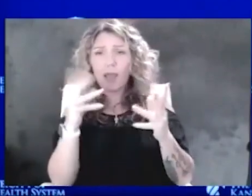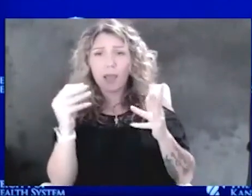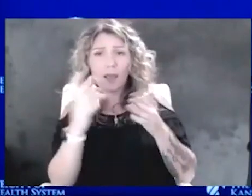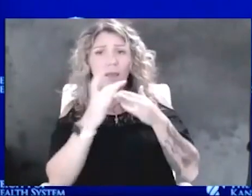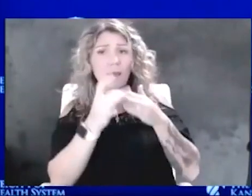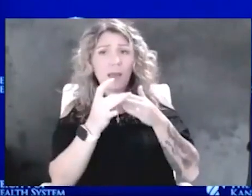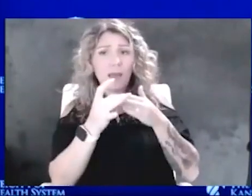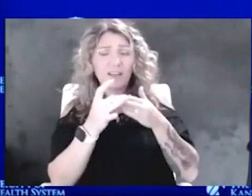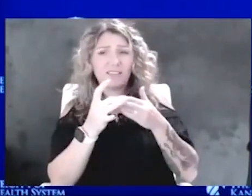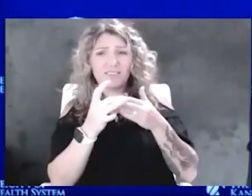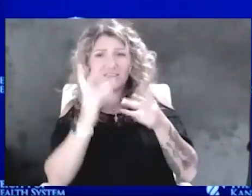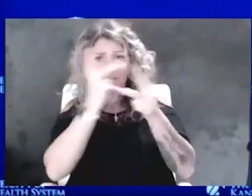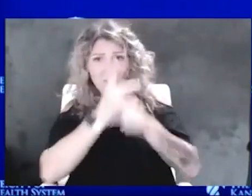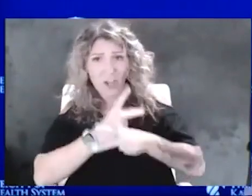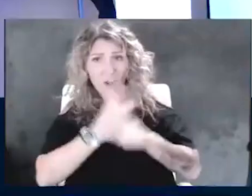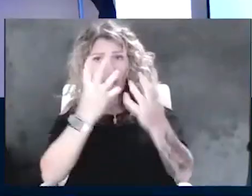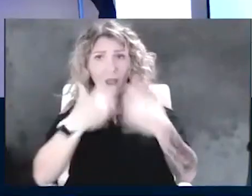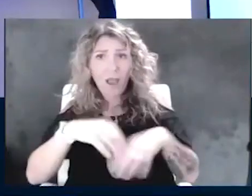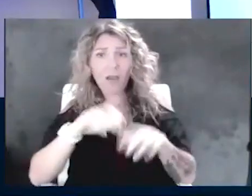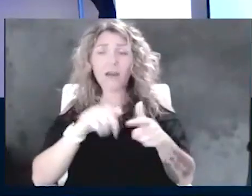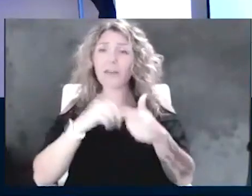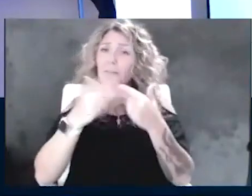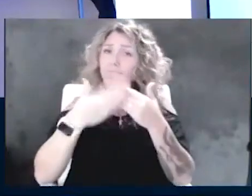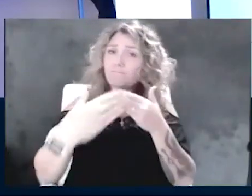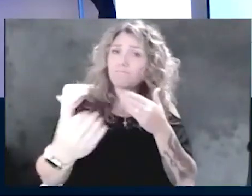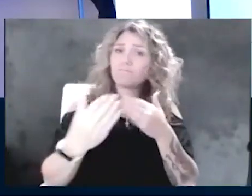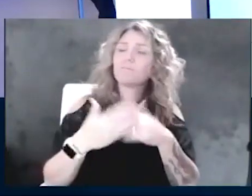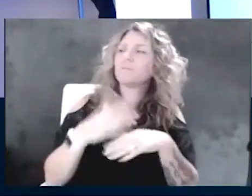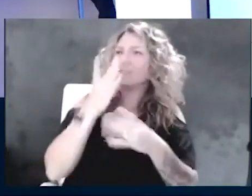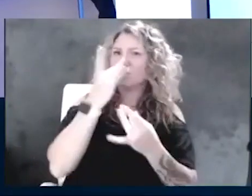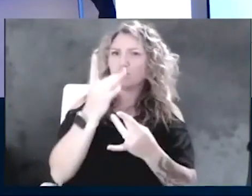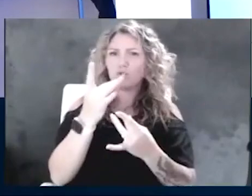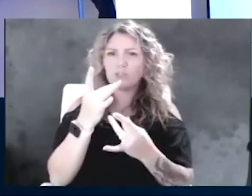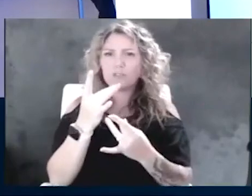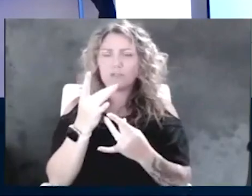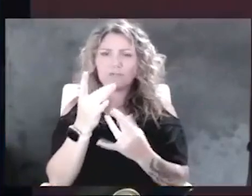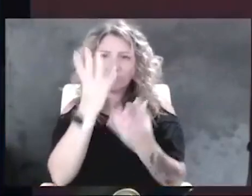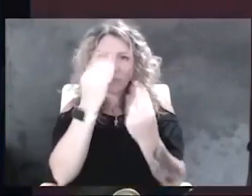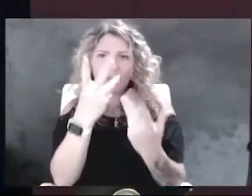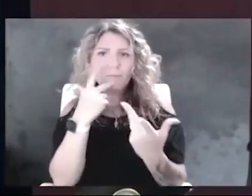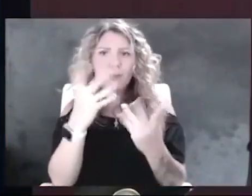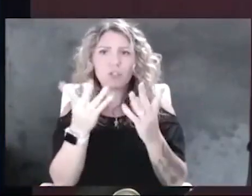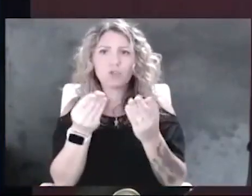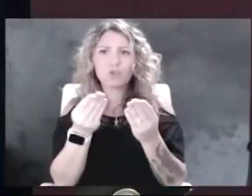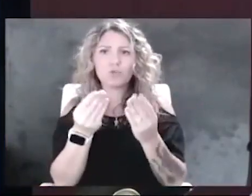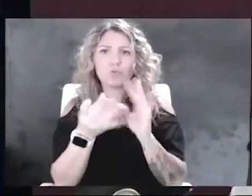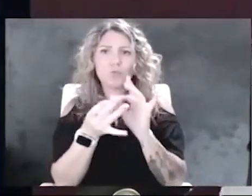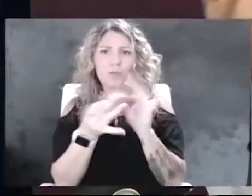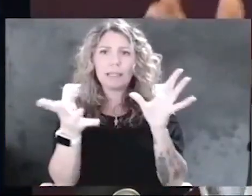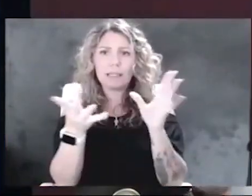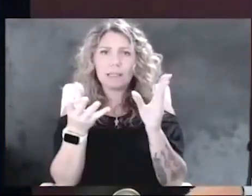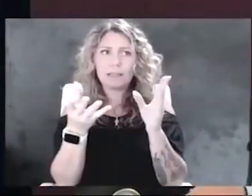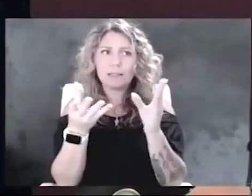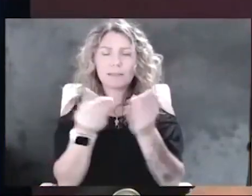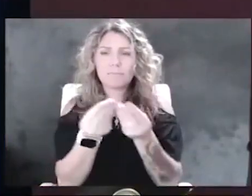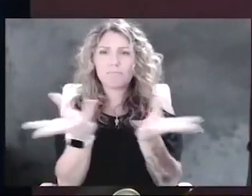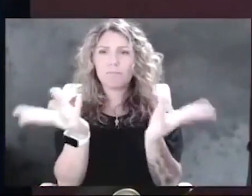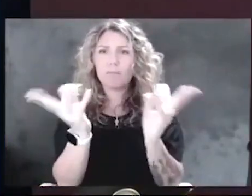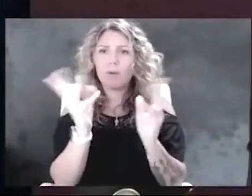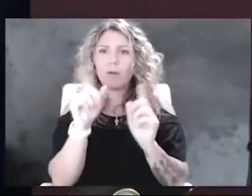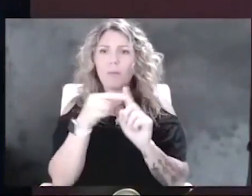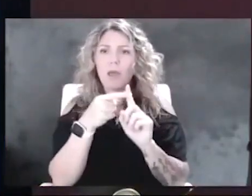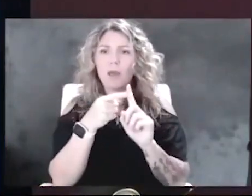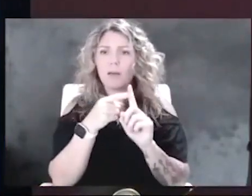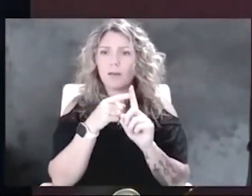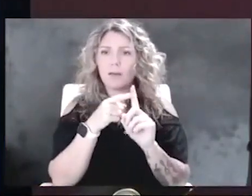and take it from there. But. Very interesting information coming out about the waves of